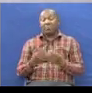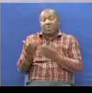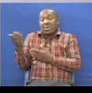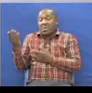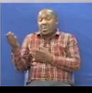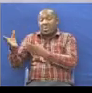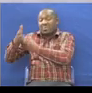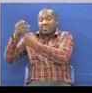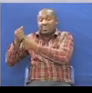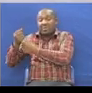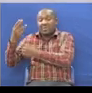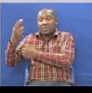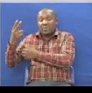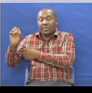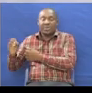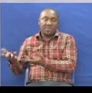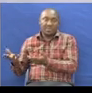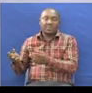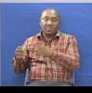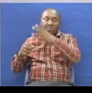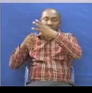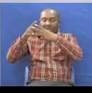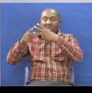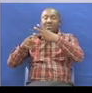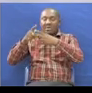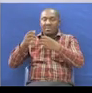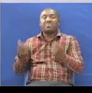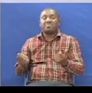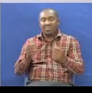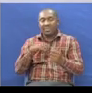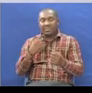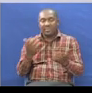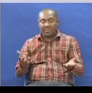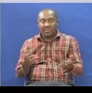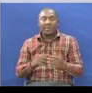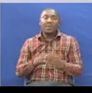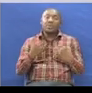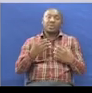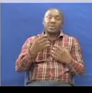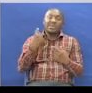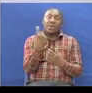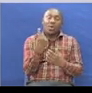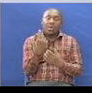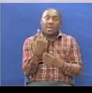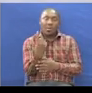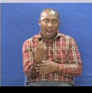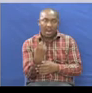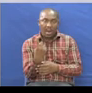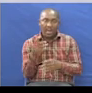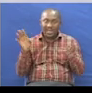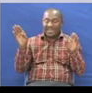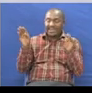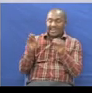no other 2 numbers whose product is 20. It's only those 3 pairs there. Now, it is only 1 pair whose